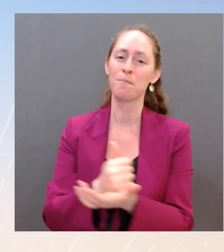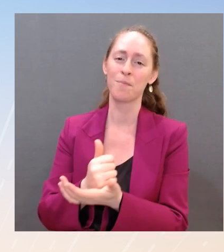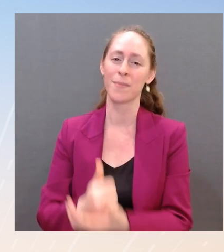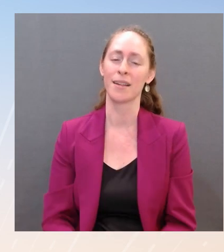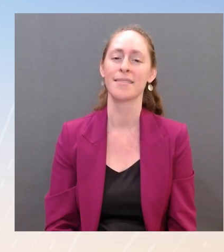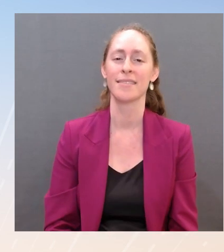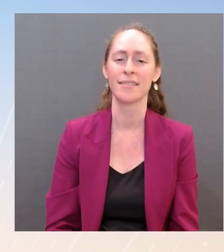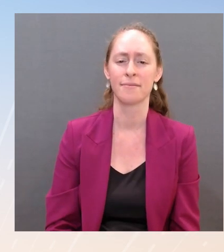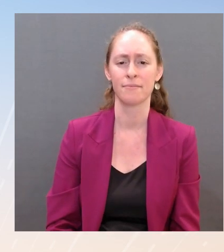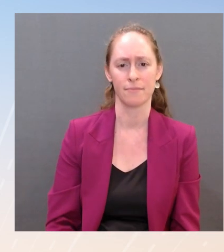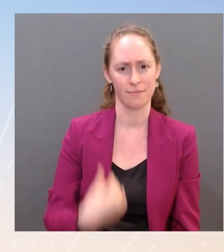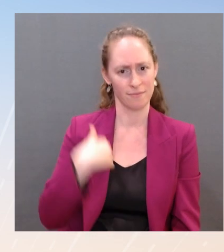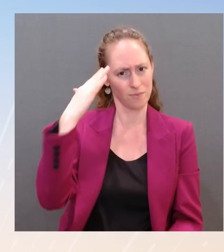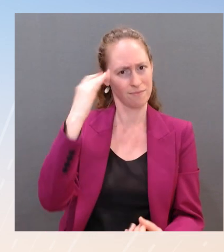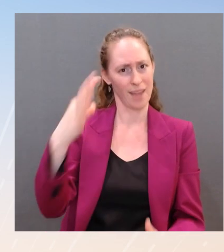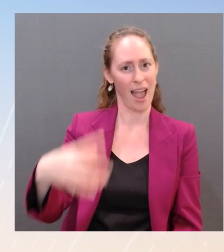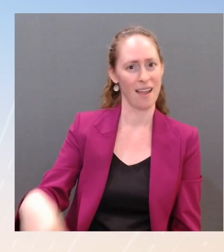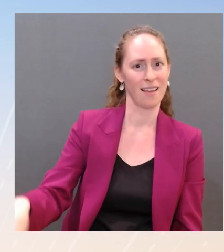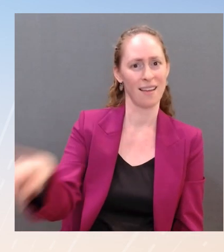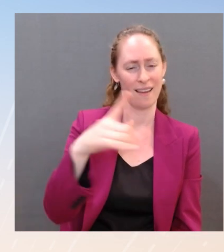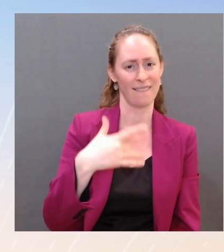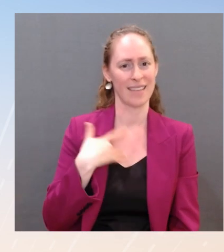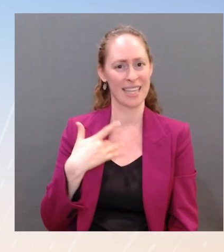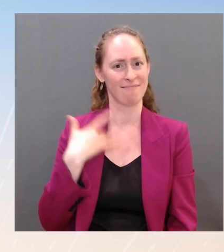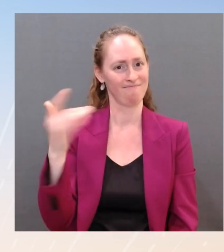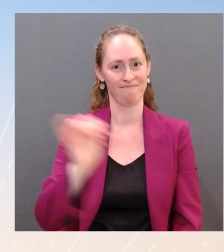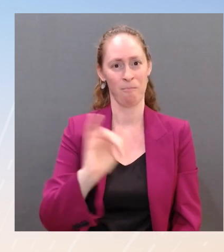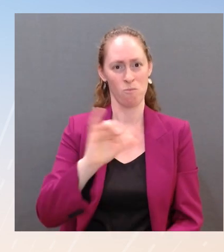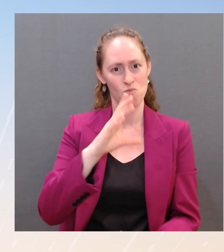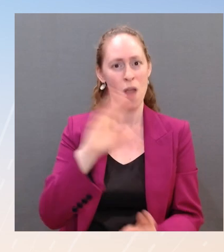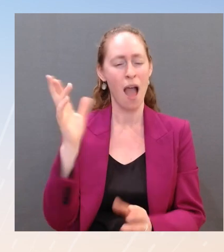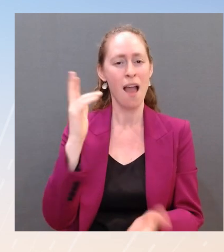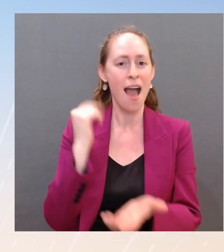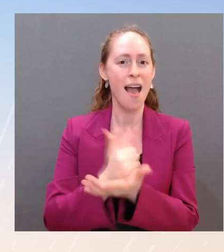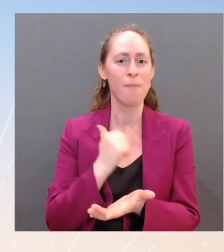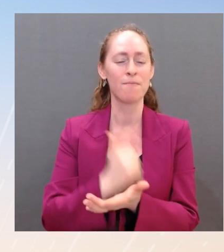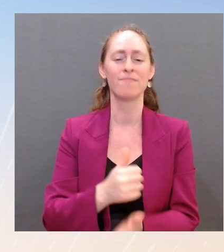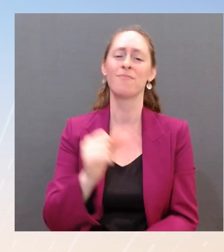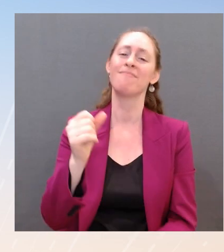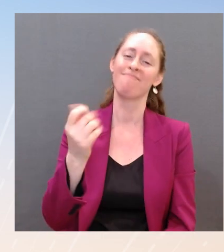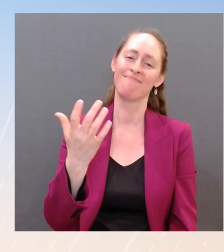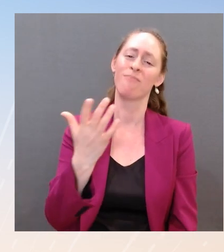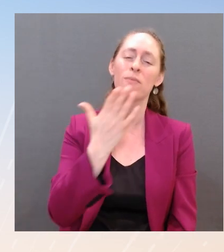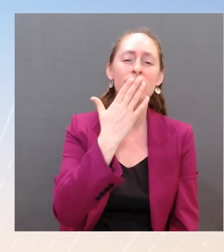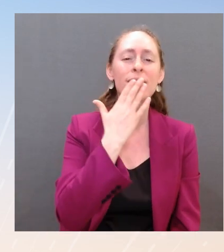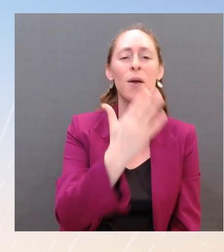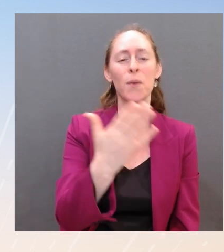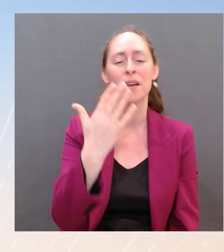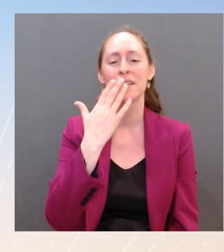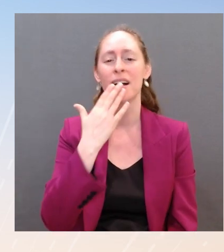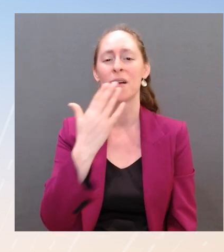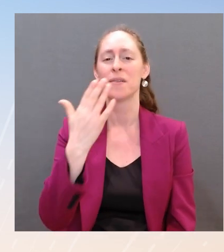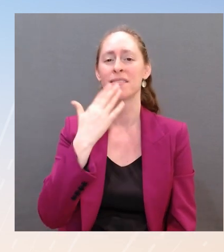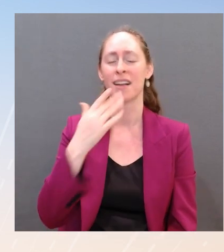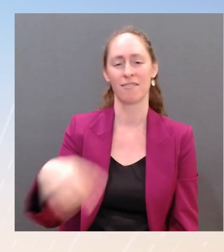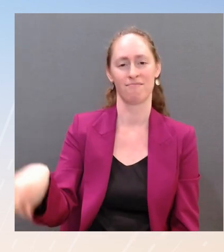same help. And I want to thank all of you here in the audience who do that. So thank you.